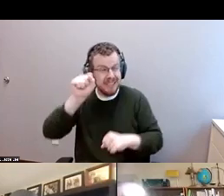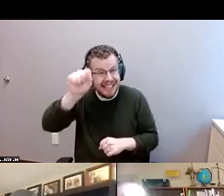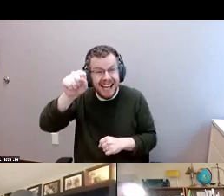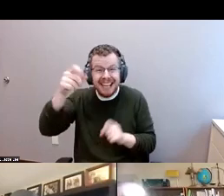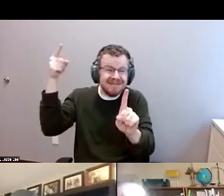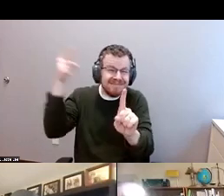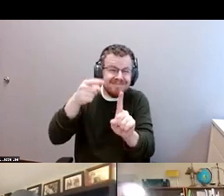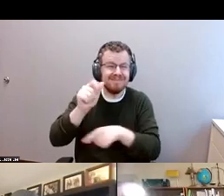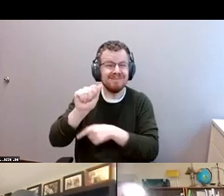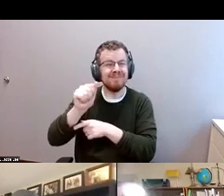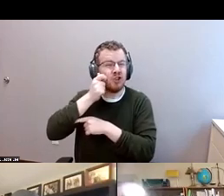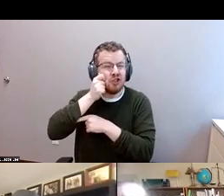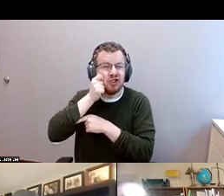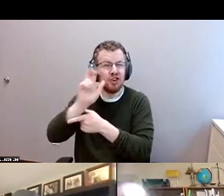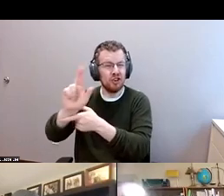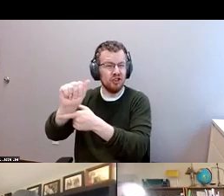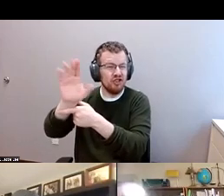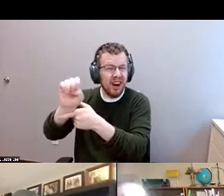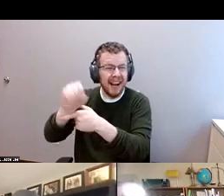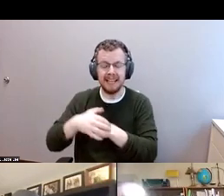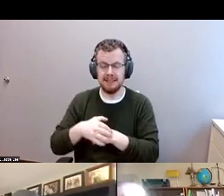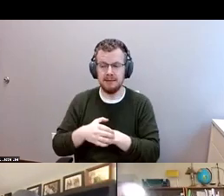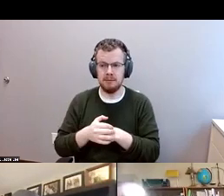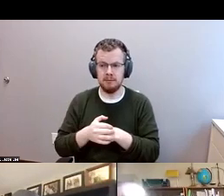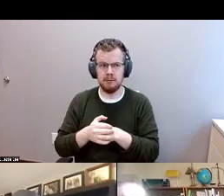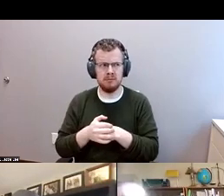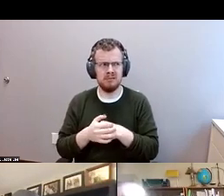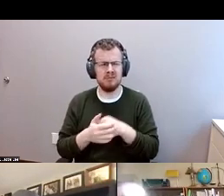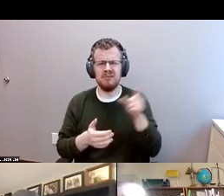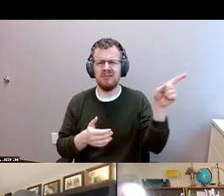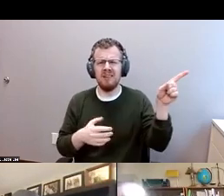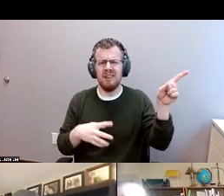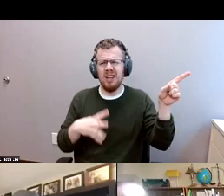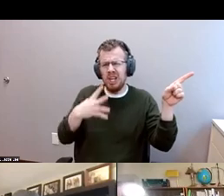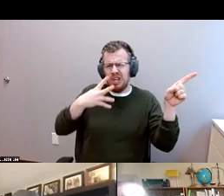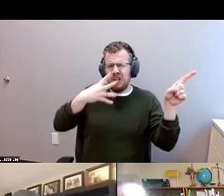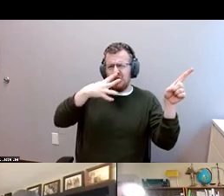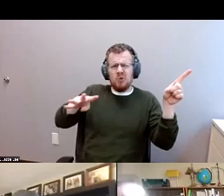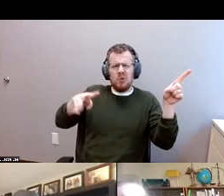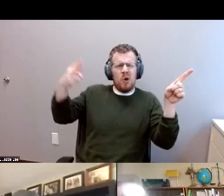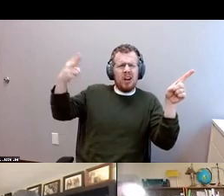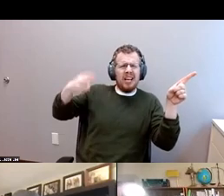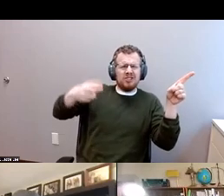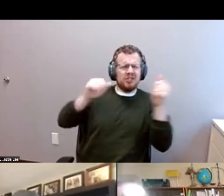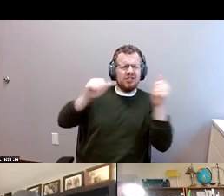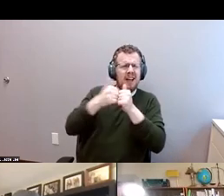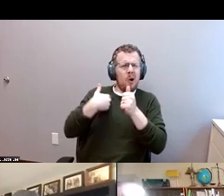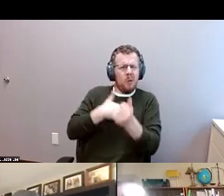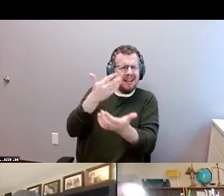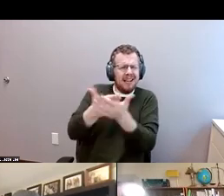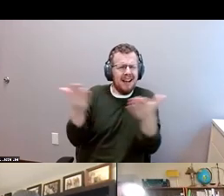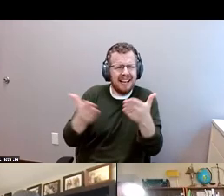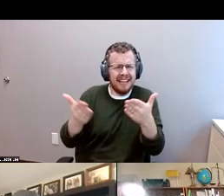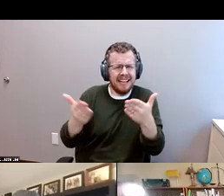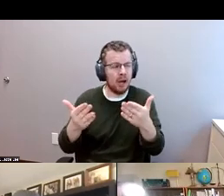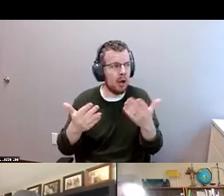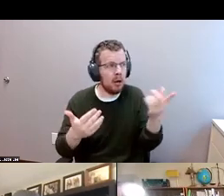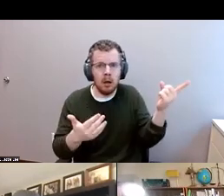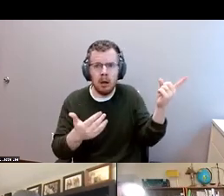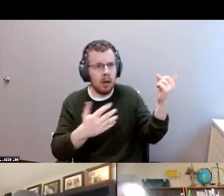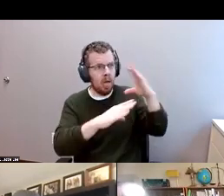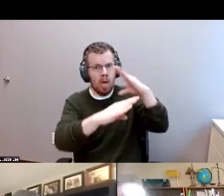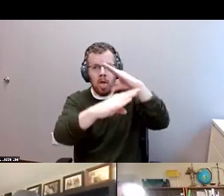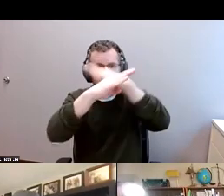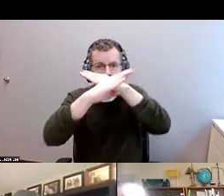it is about like ignoring the history that got us here and preventing us from achieving the future that